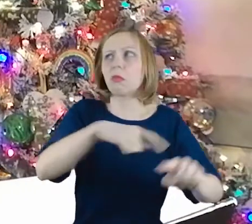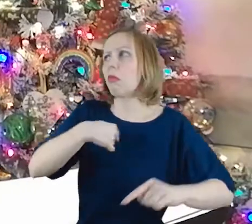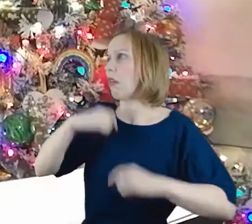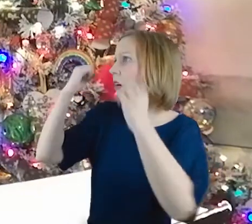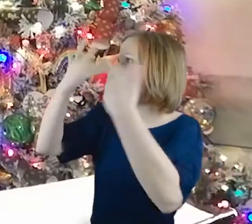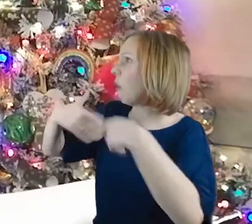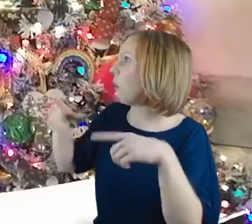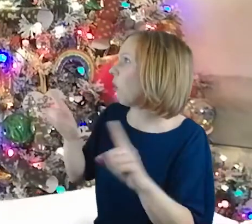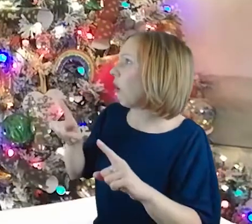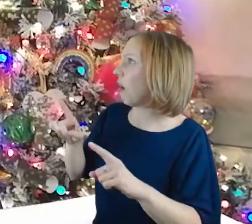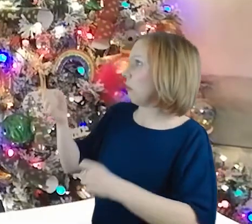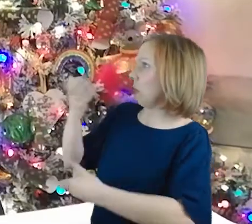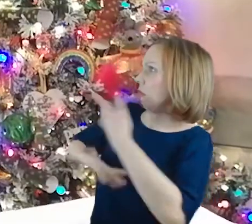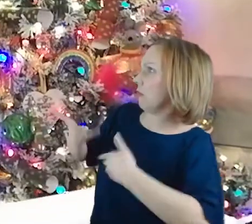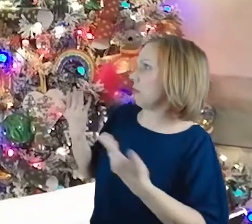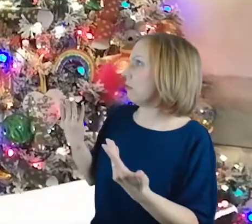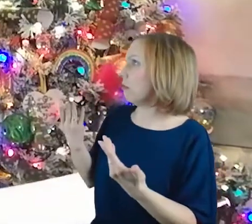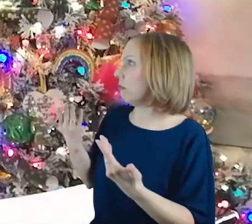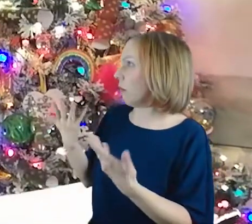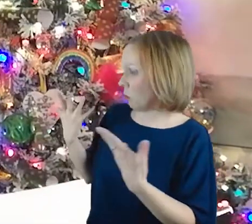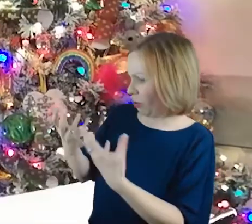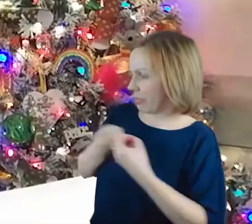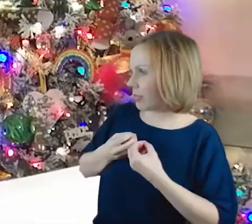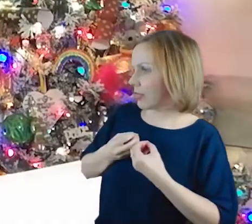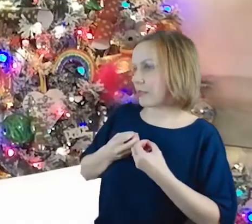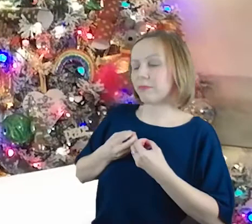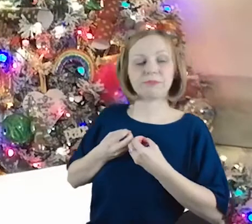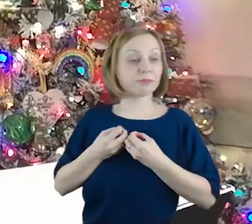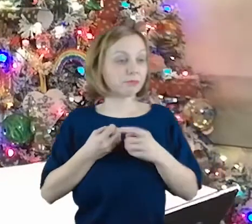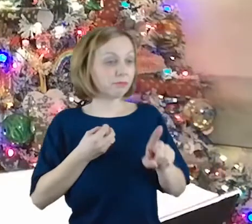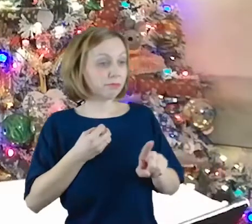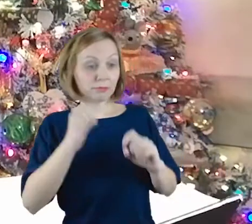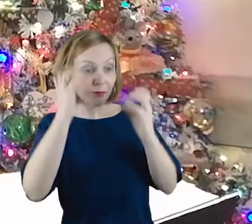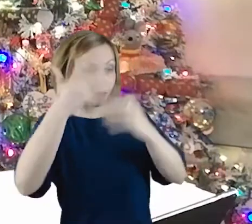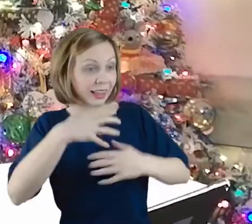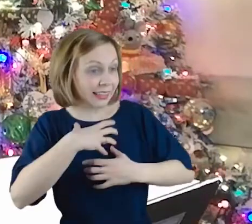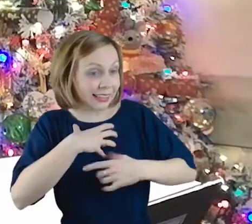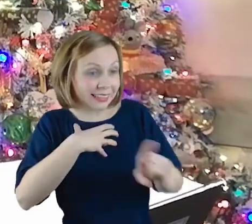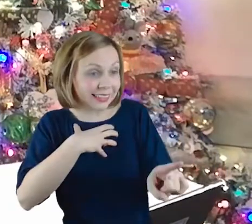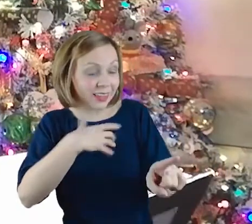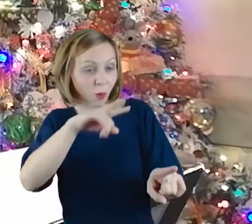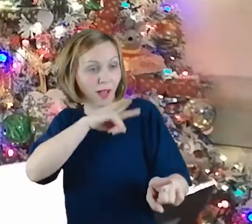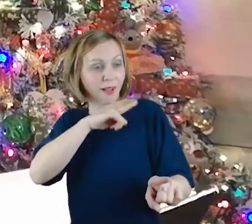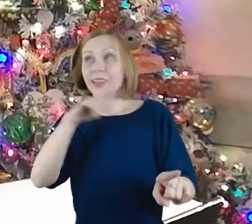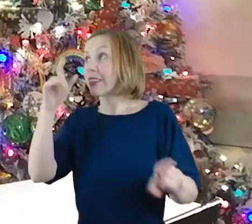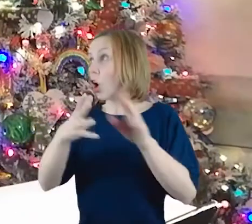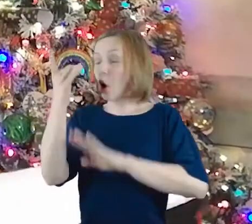sort of greeting this might be. And the angel said to her, "Do not be afraid, Mary, for you have found favour with